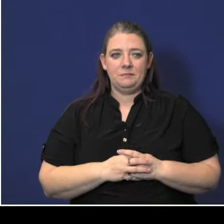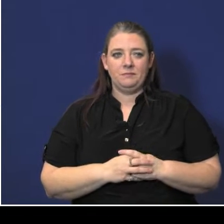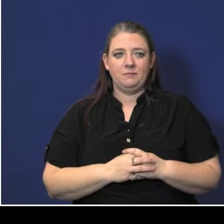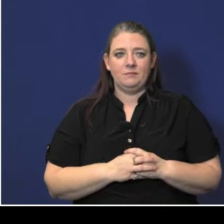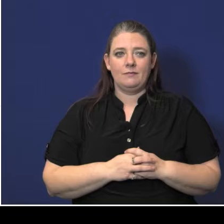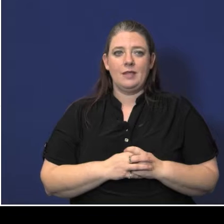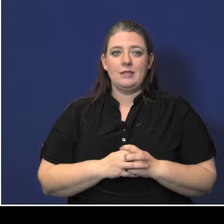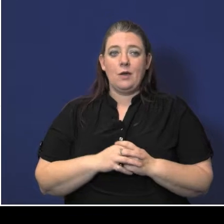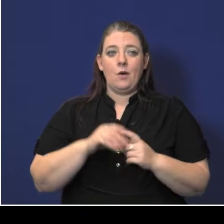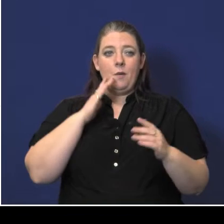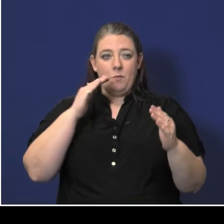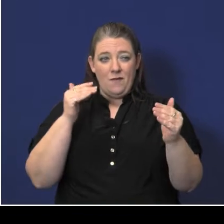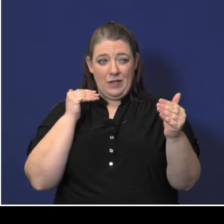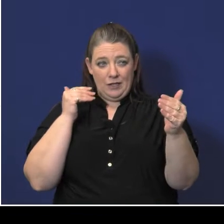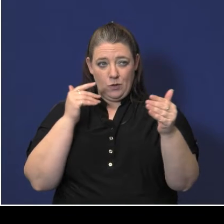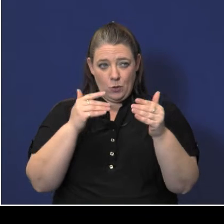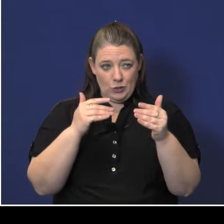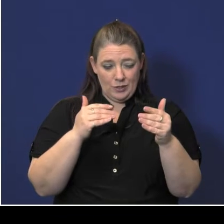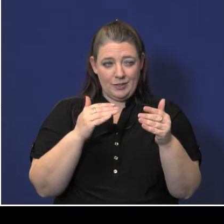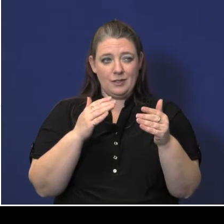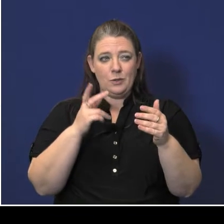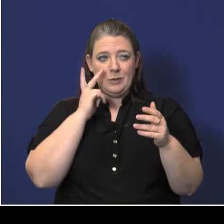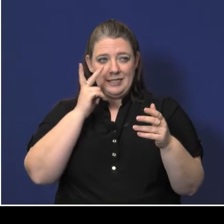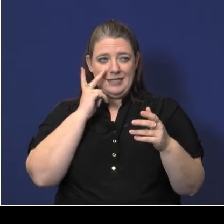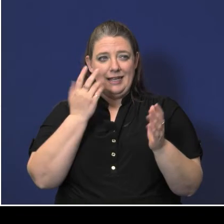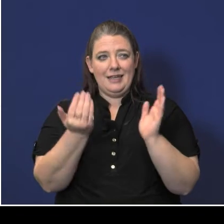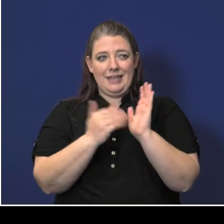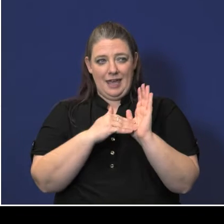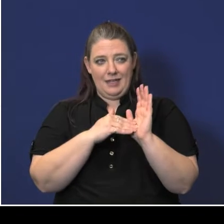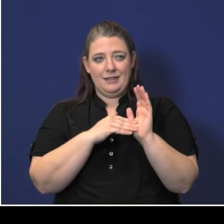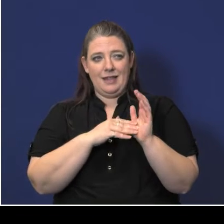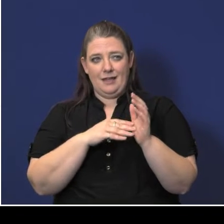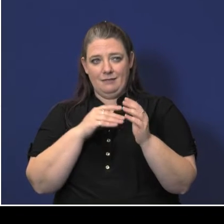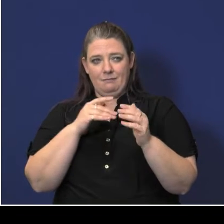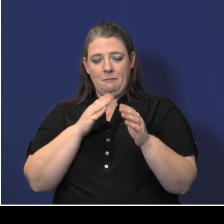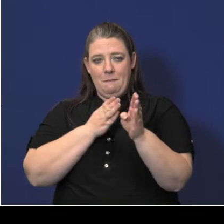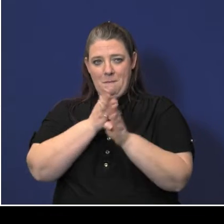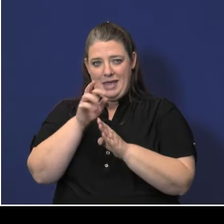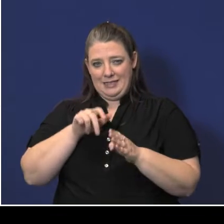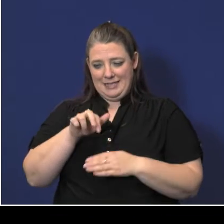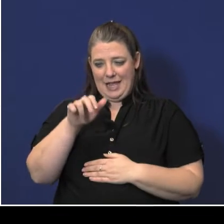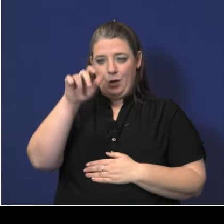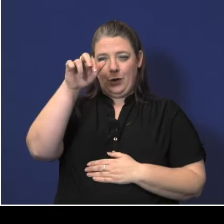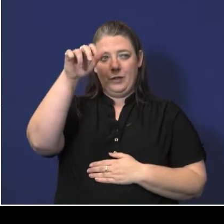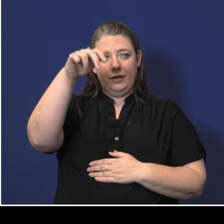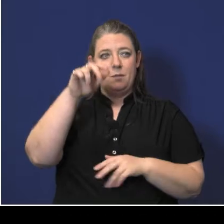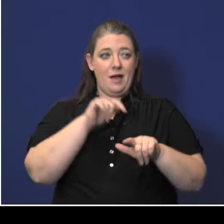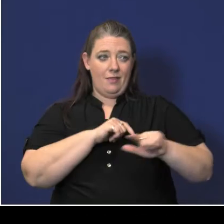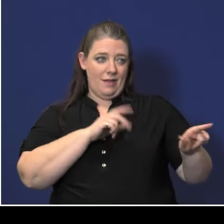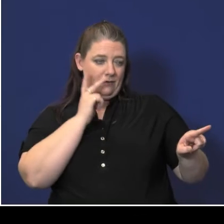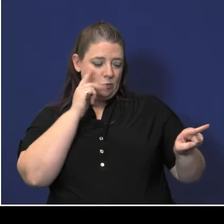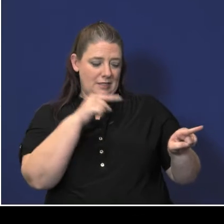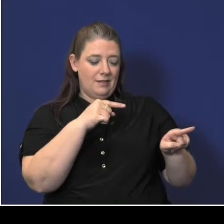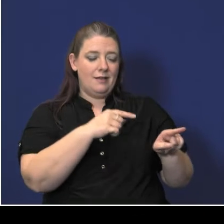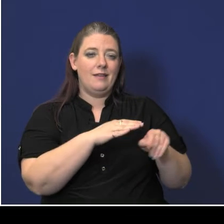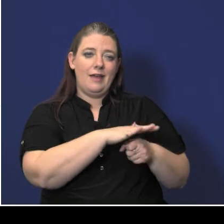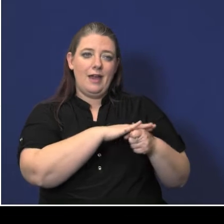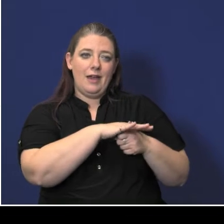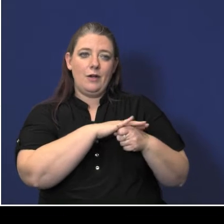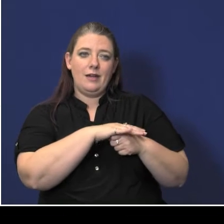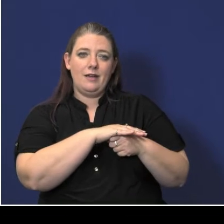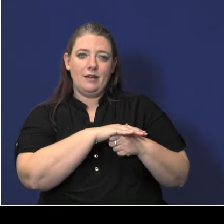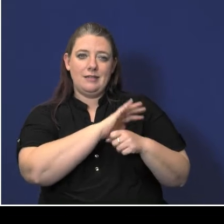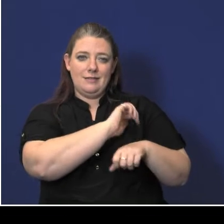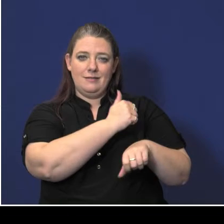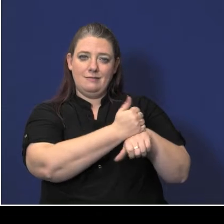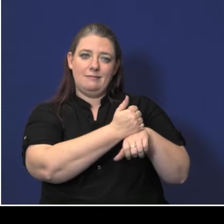So moving a little closer, this is where you see them, again, the approach to the main stair. But again, on the left, you see this area that is just designated, again,